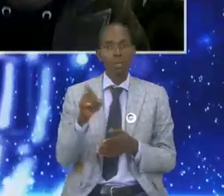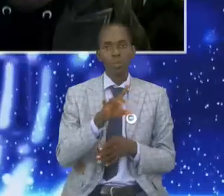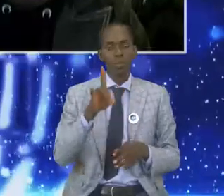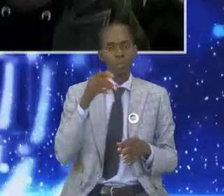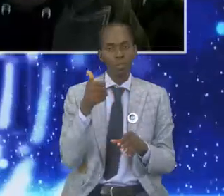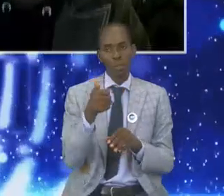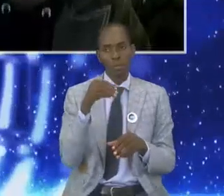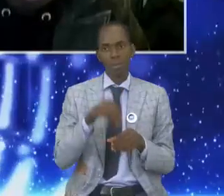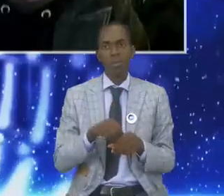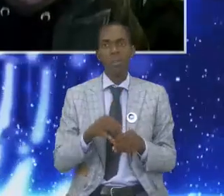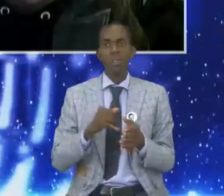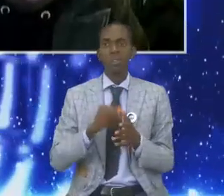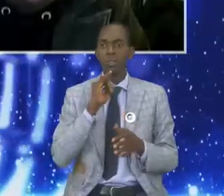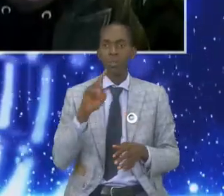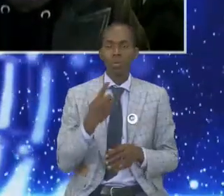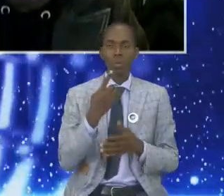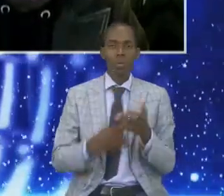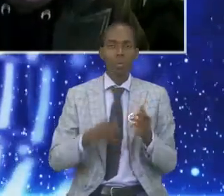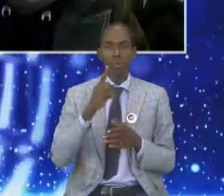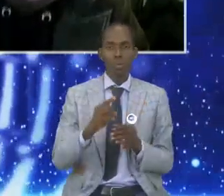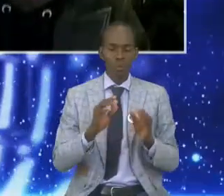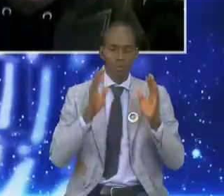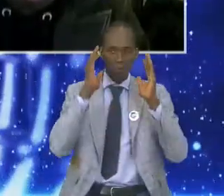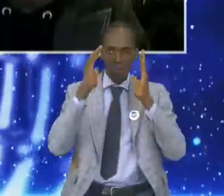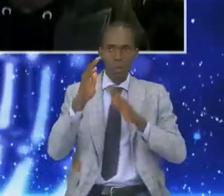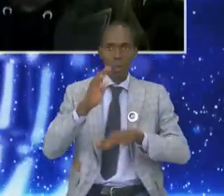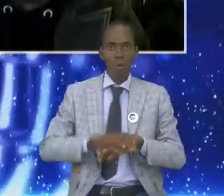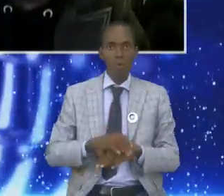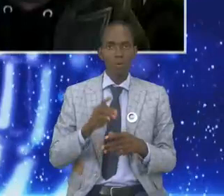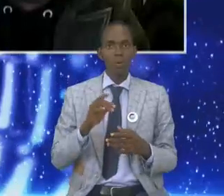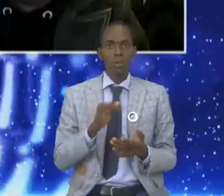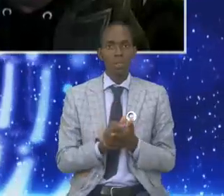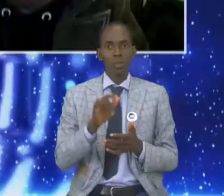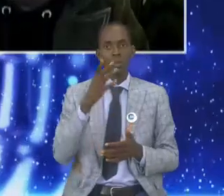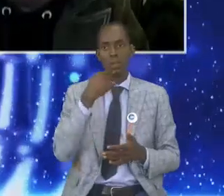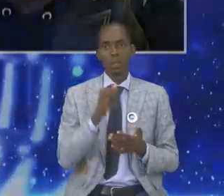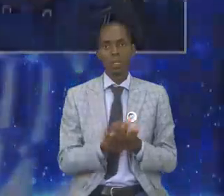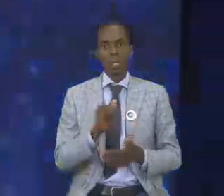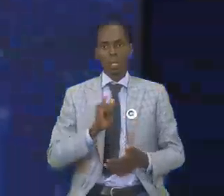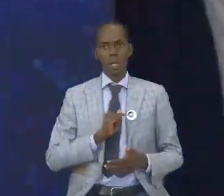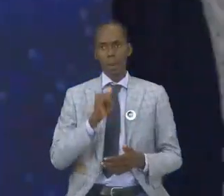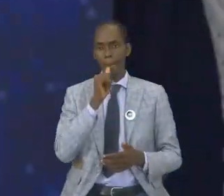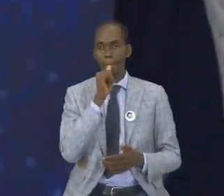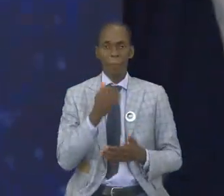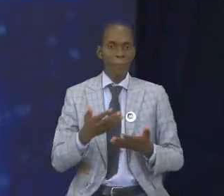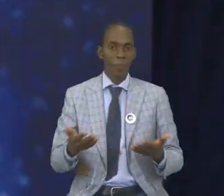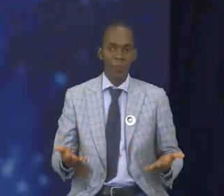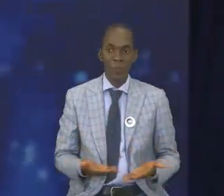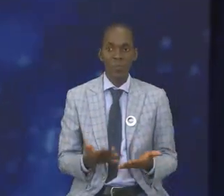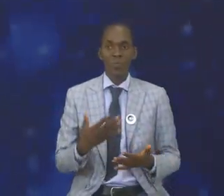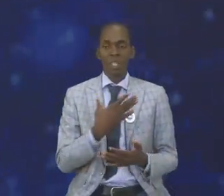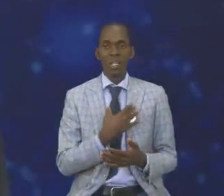what you stick your head into and you say, I am here and I